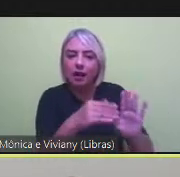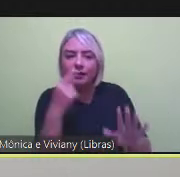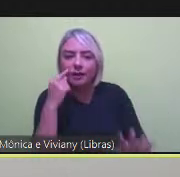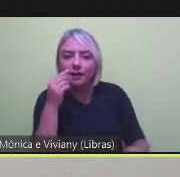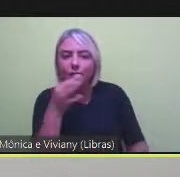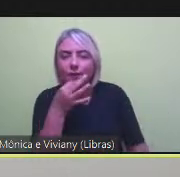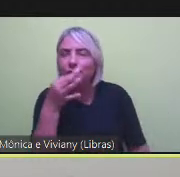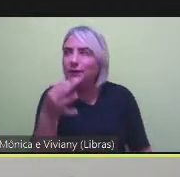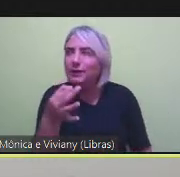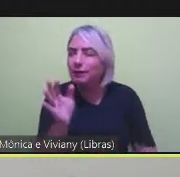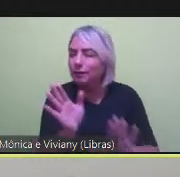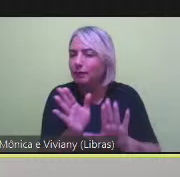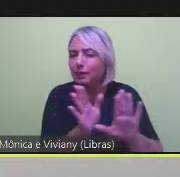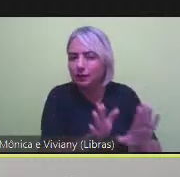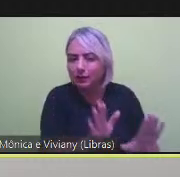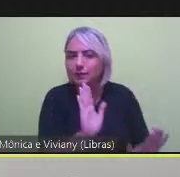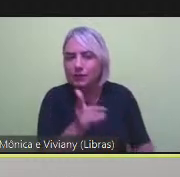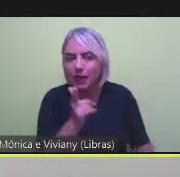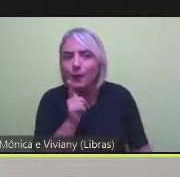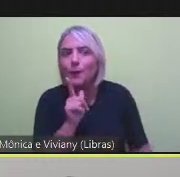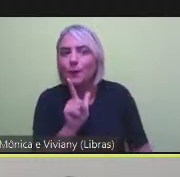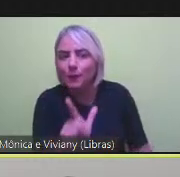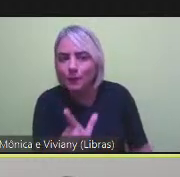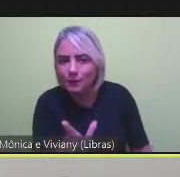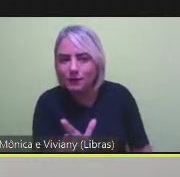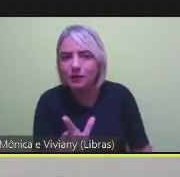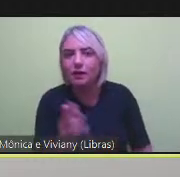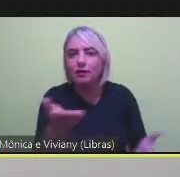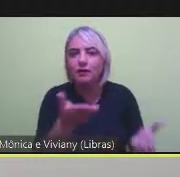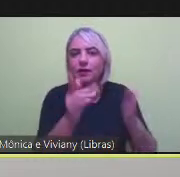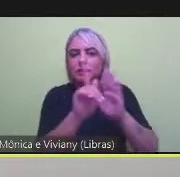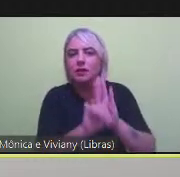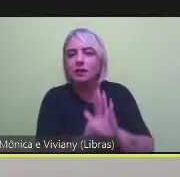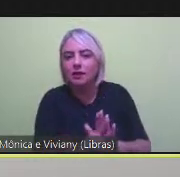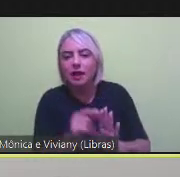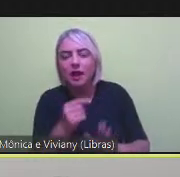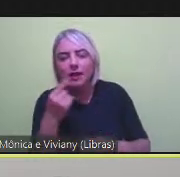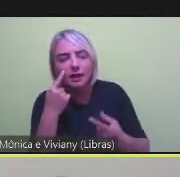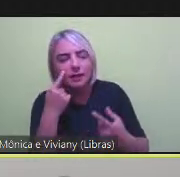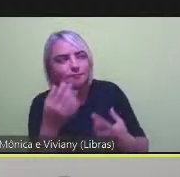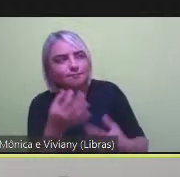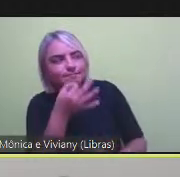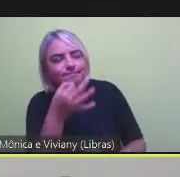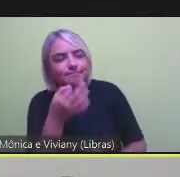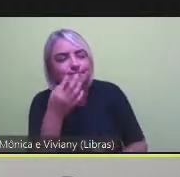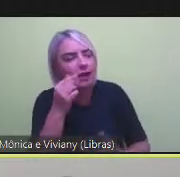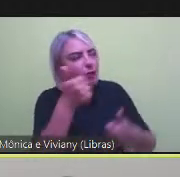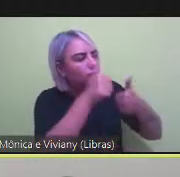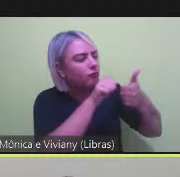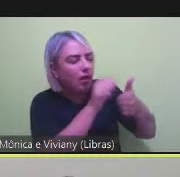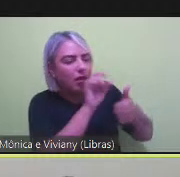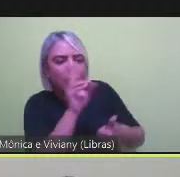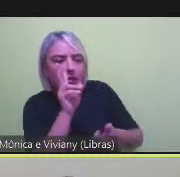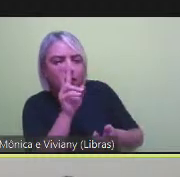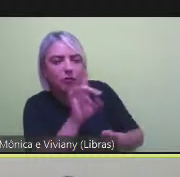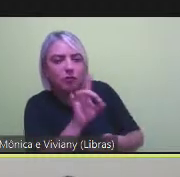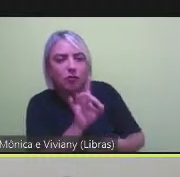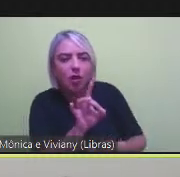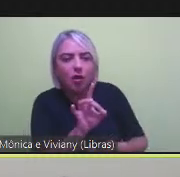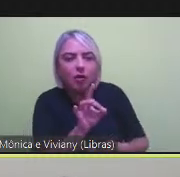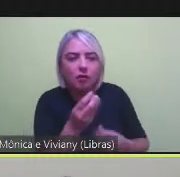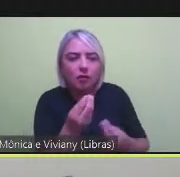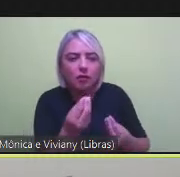that look that we already had in this current management, to leave that look, to verify,